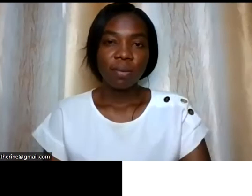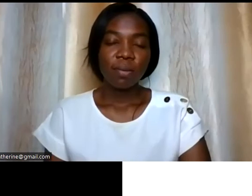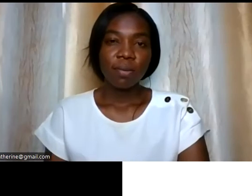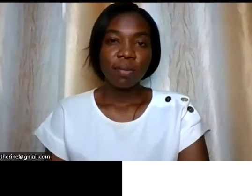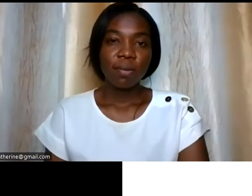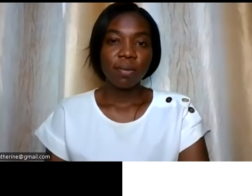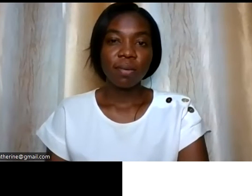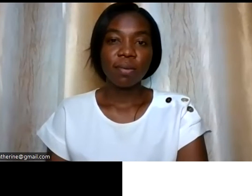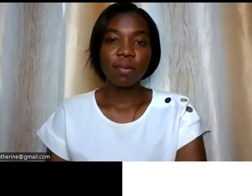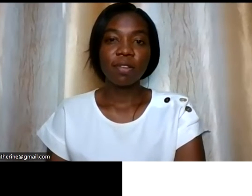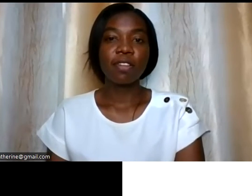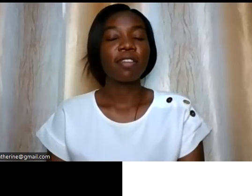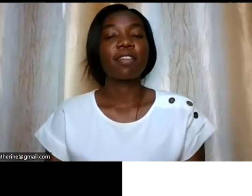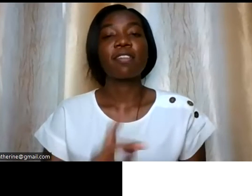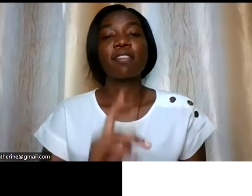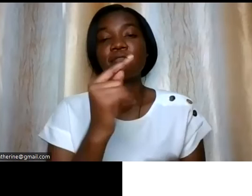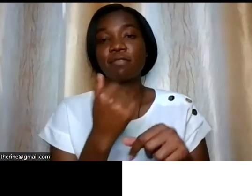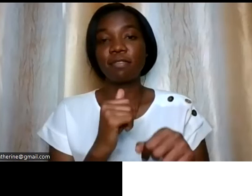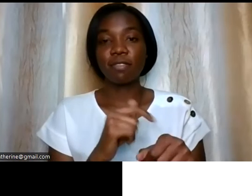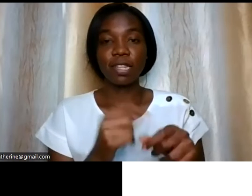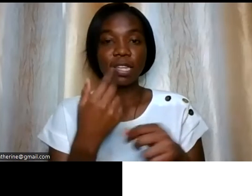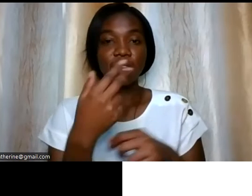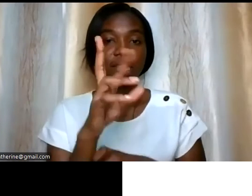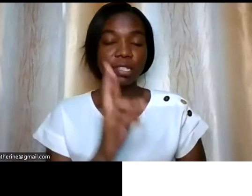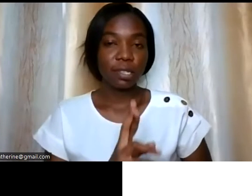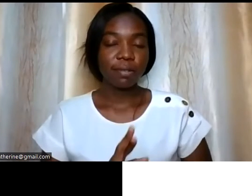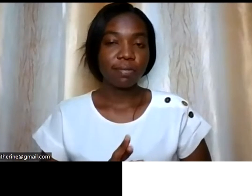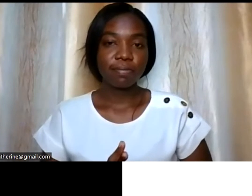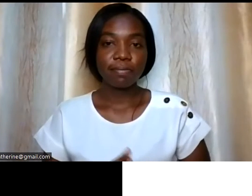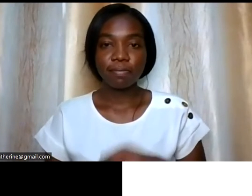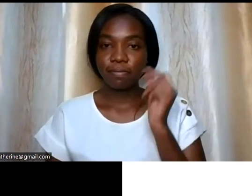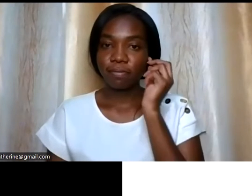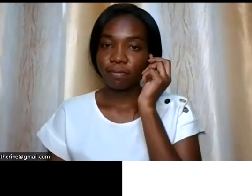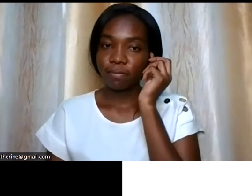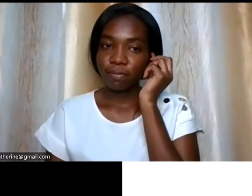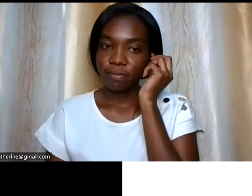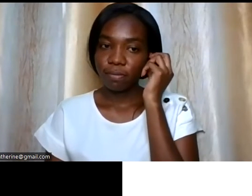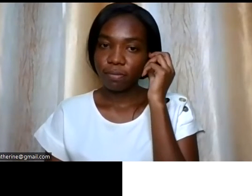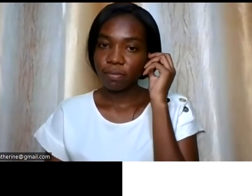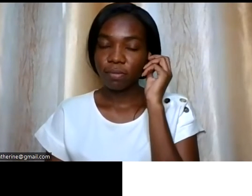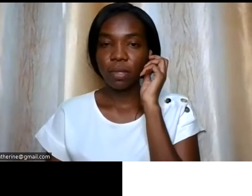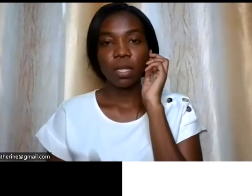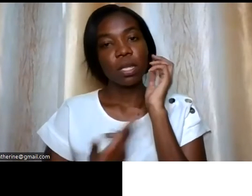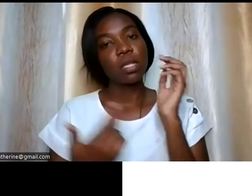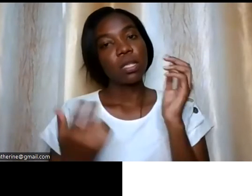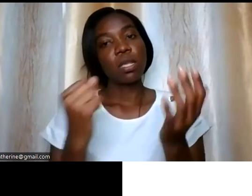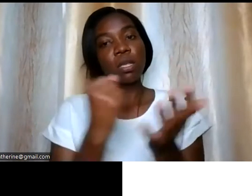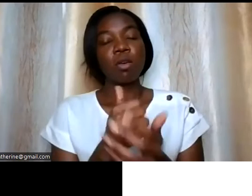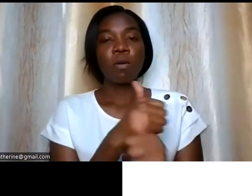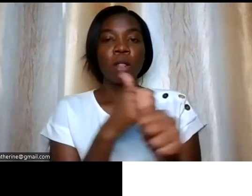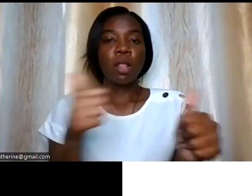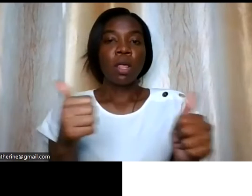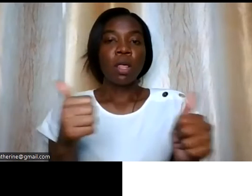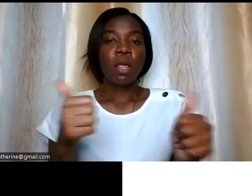First and foremost, HR were responsible for, as we said, we are employee wellness navigators.